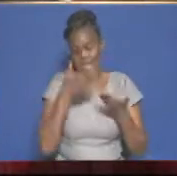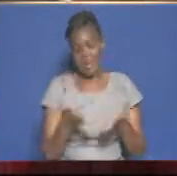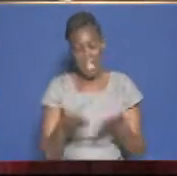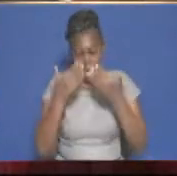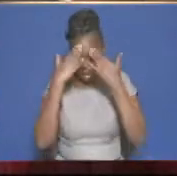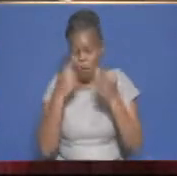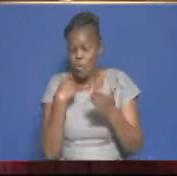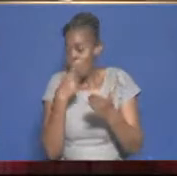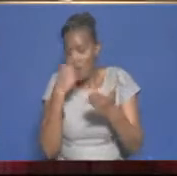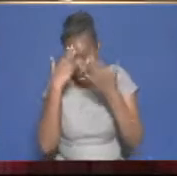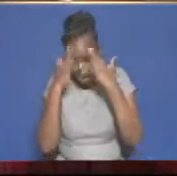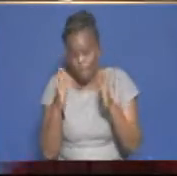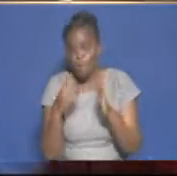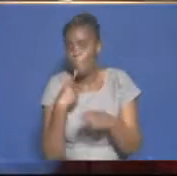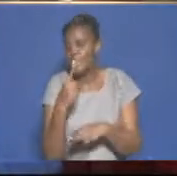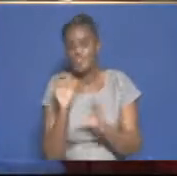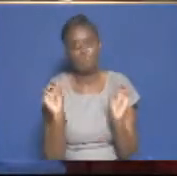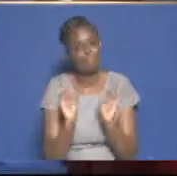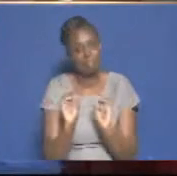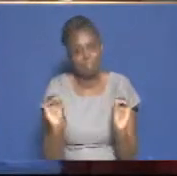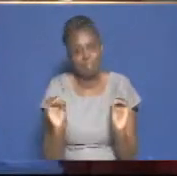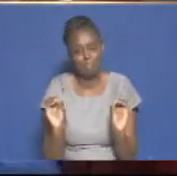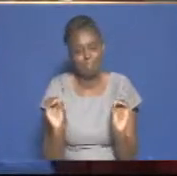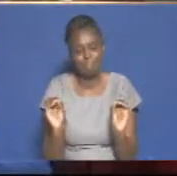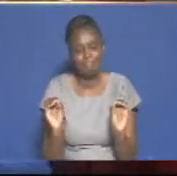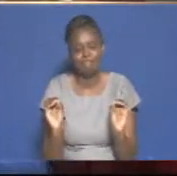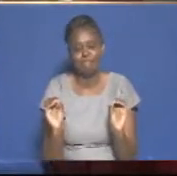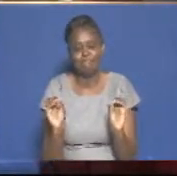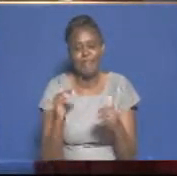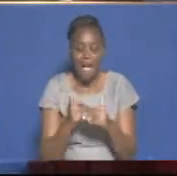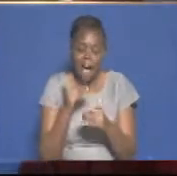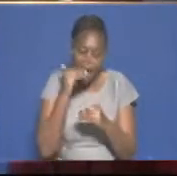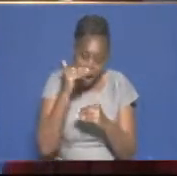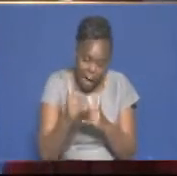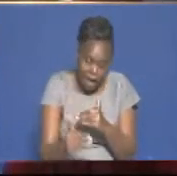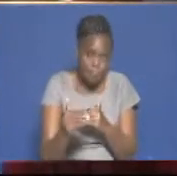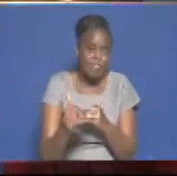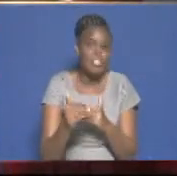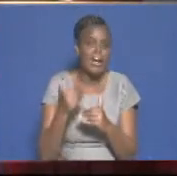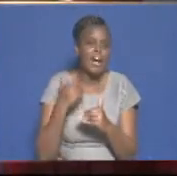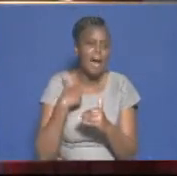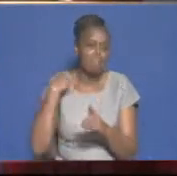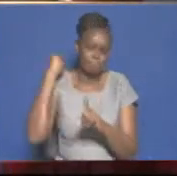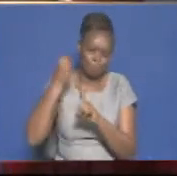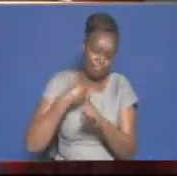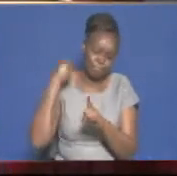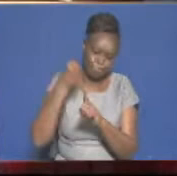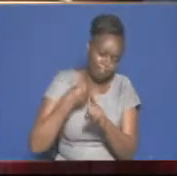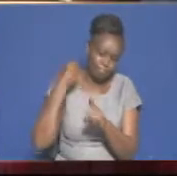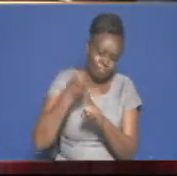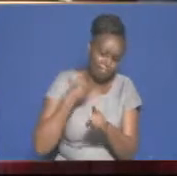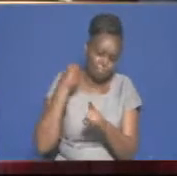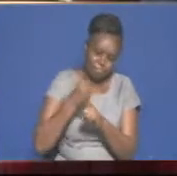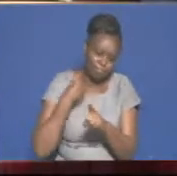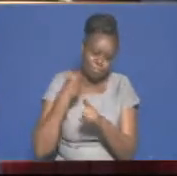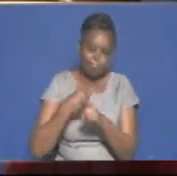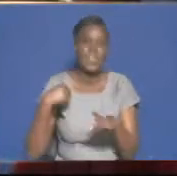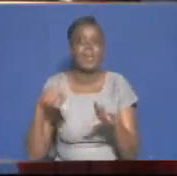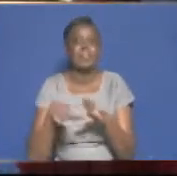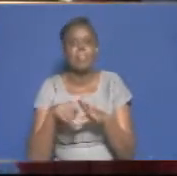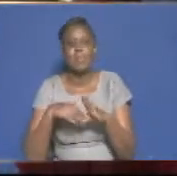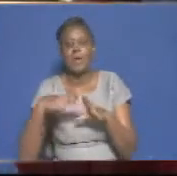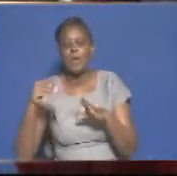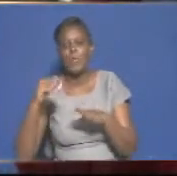want to say who is. But Mr. Speaker, immediately thereafter, there was lobbying. And those members went